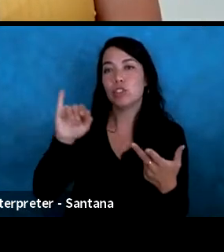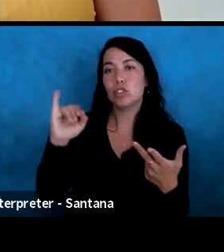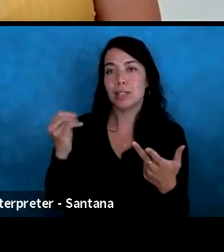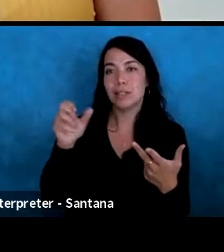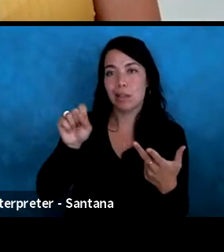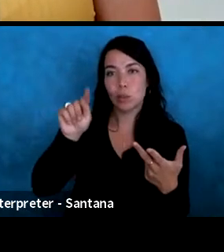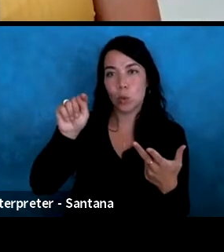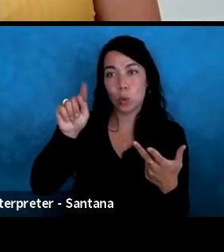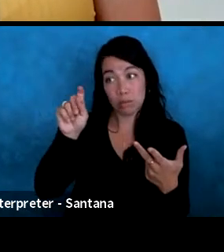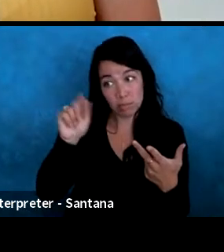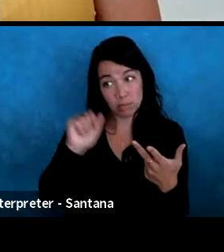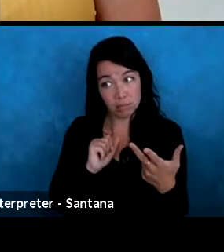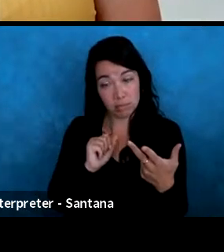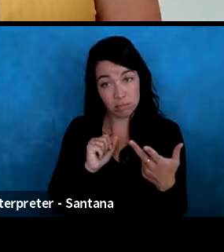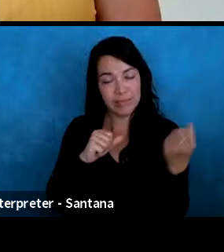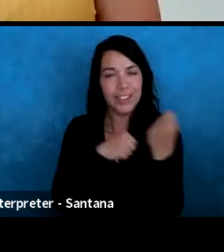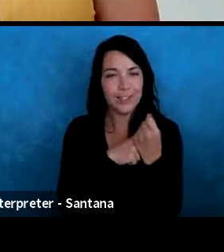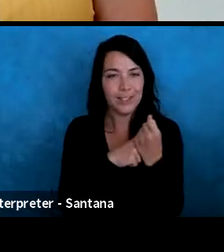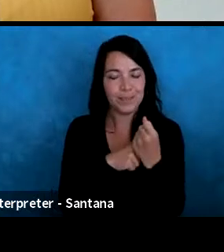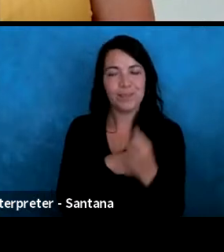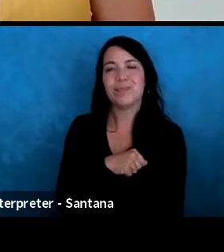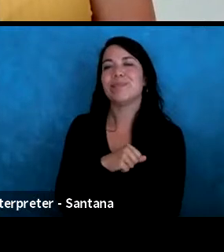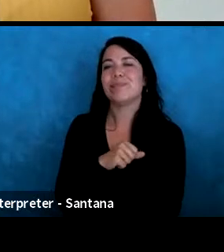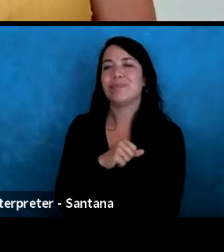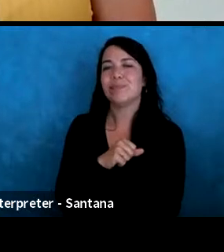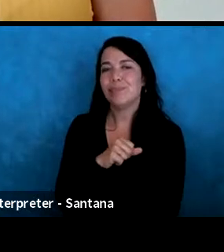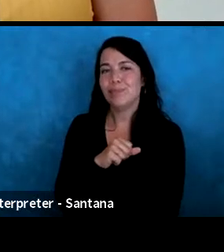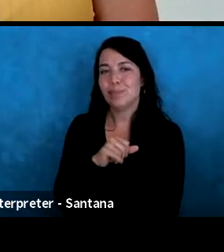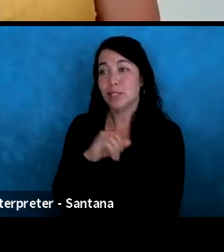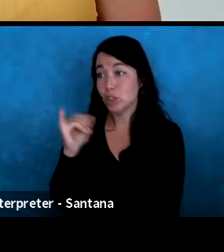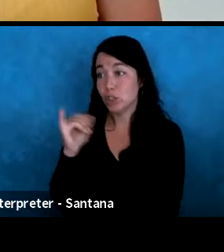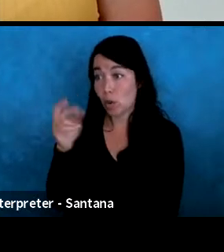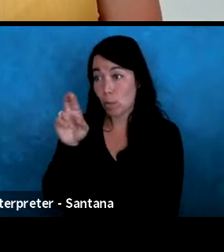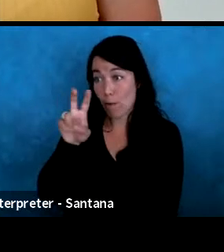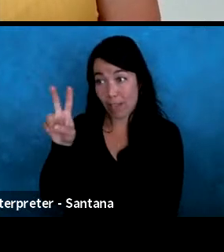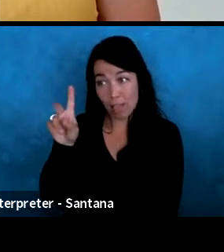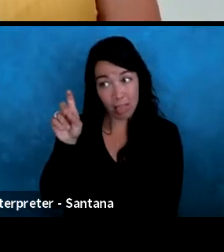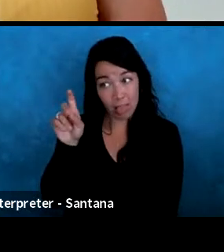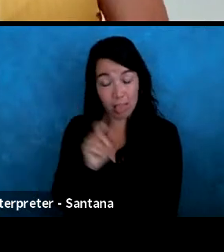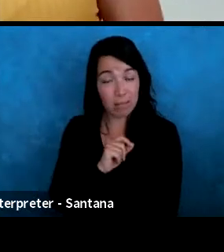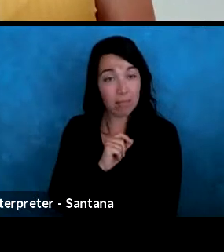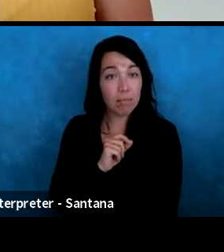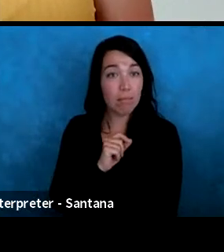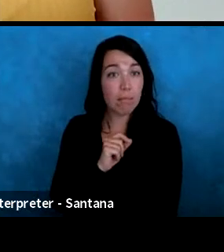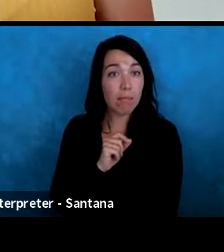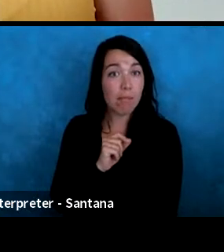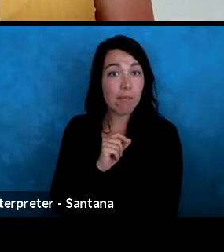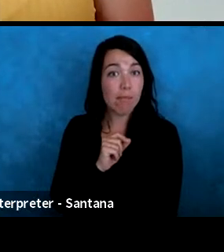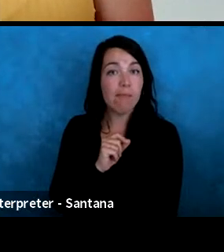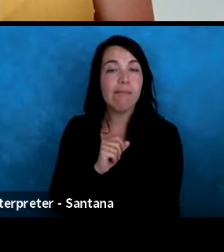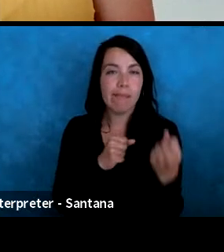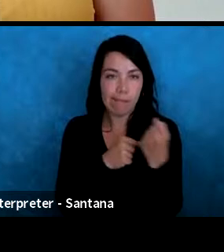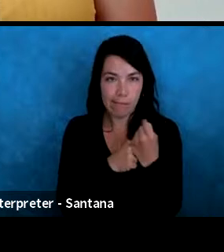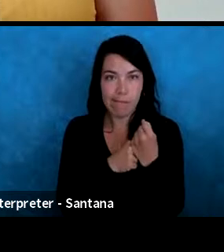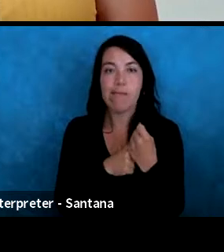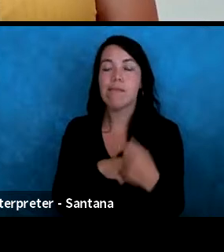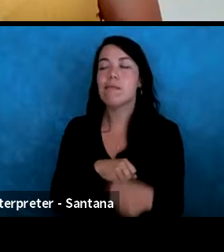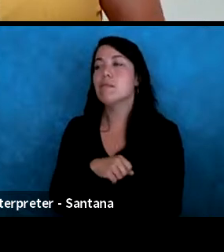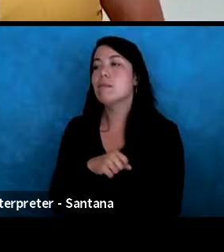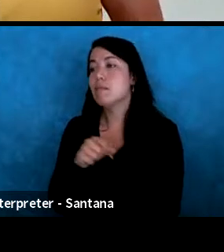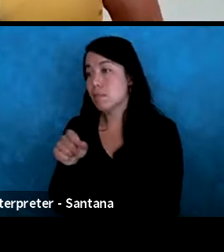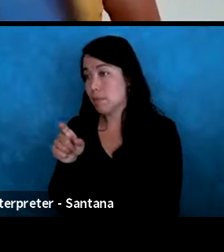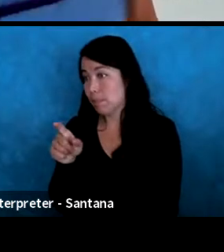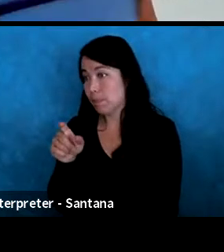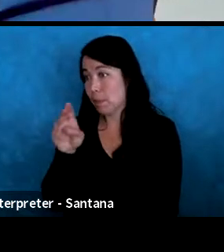Salazar Torres? In favor. Councillor John Ramon Vigil? For the motion.